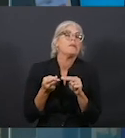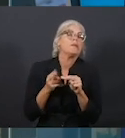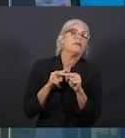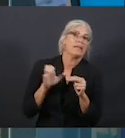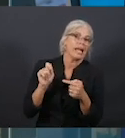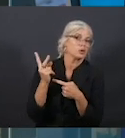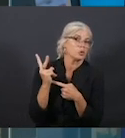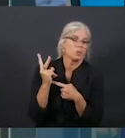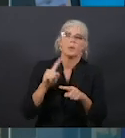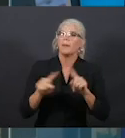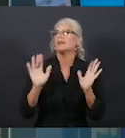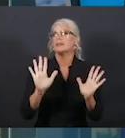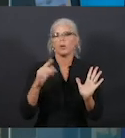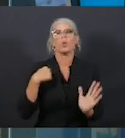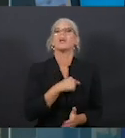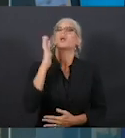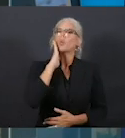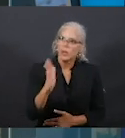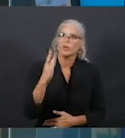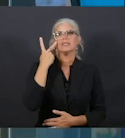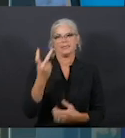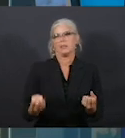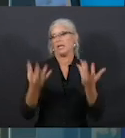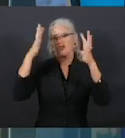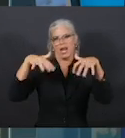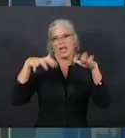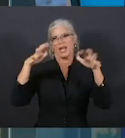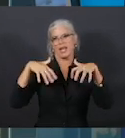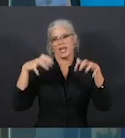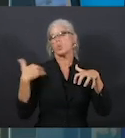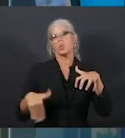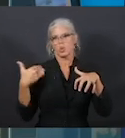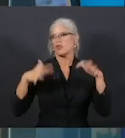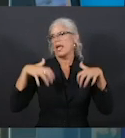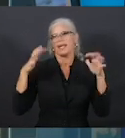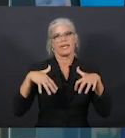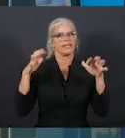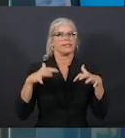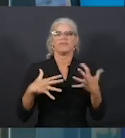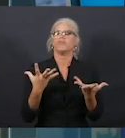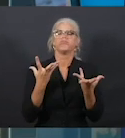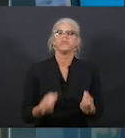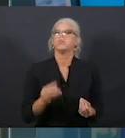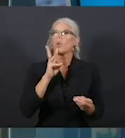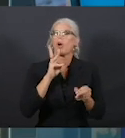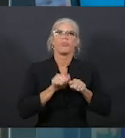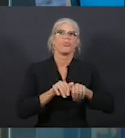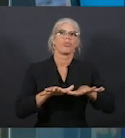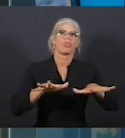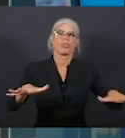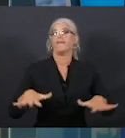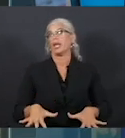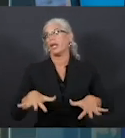are absolutely going to see a lot of rainfall. We are going to see a lot of saturation. We are going to see flooding